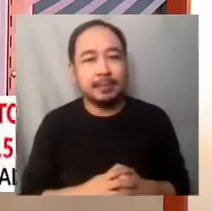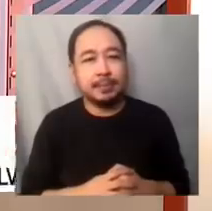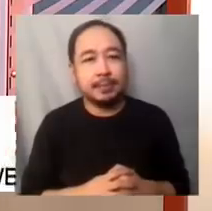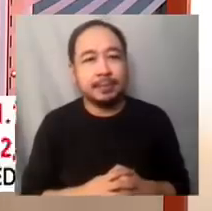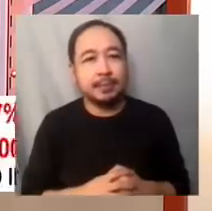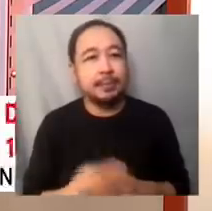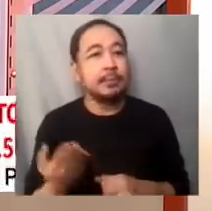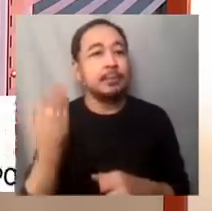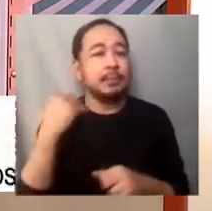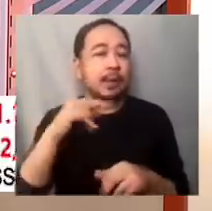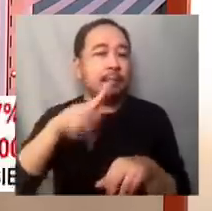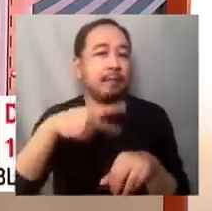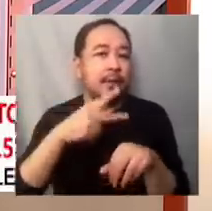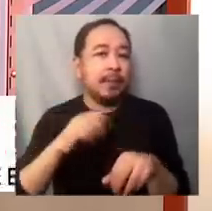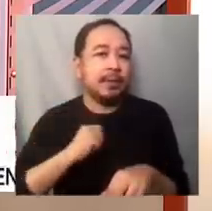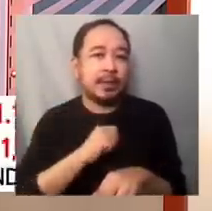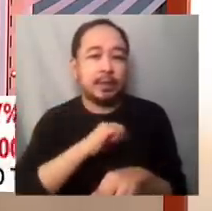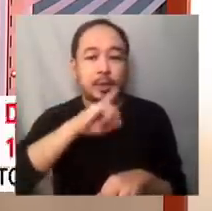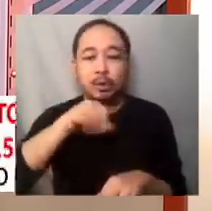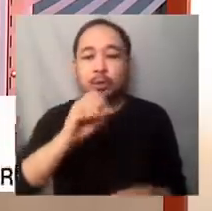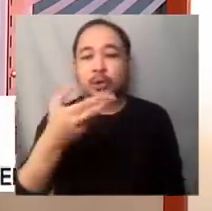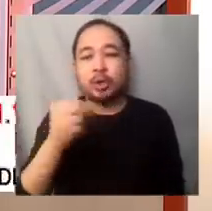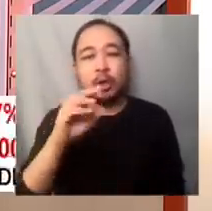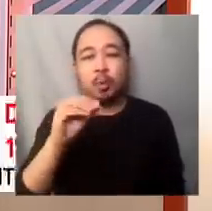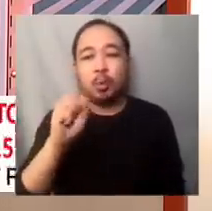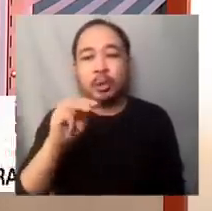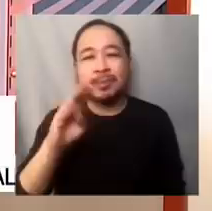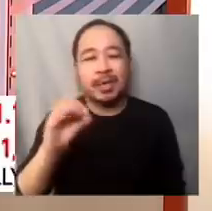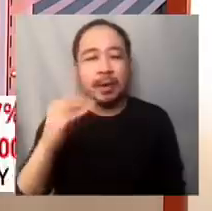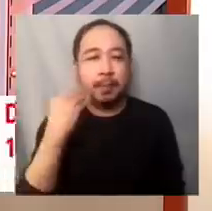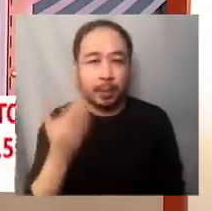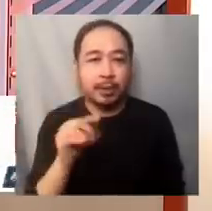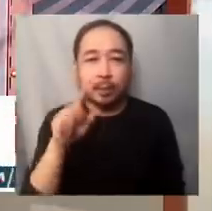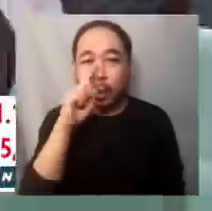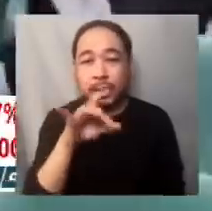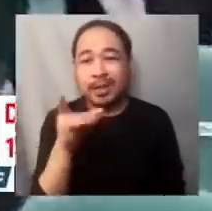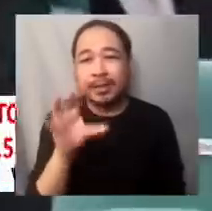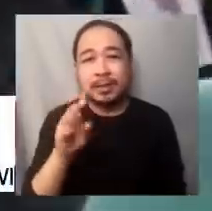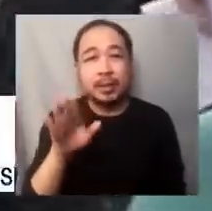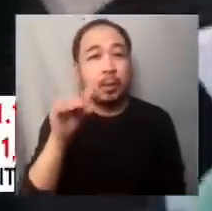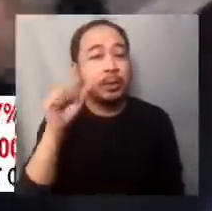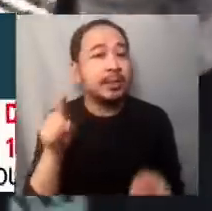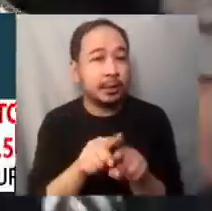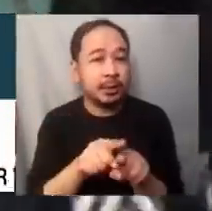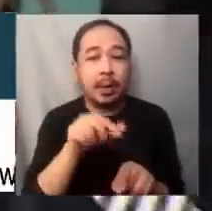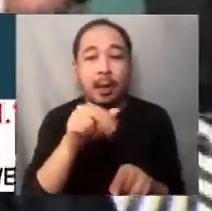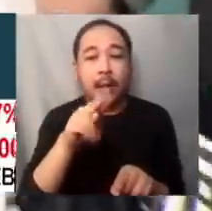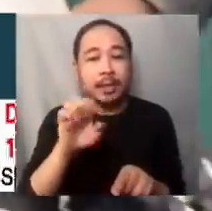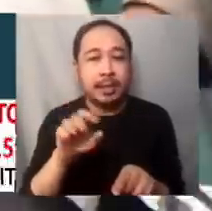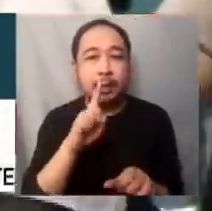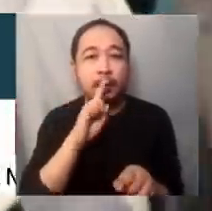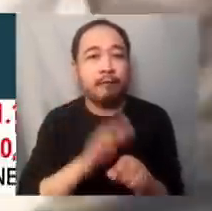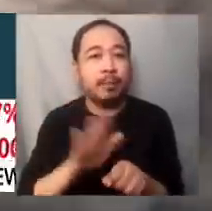Former Philippine Senator John Osmeña has passed away. He was 86. His sister, Annie Osmeña Aboitiz, confirmed his death but